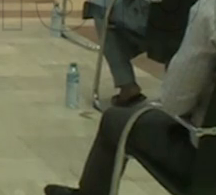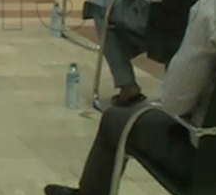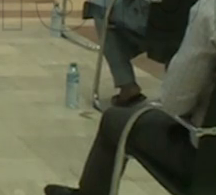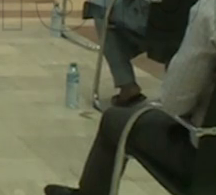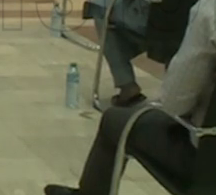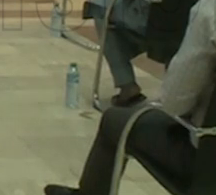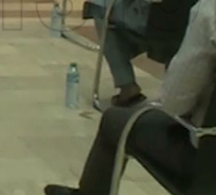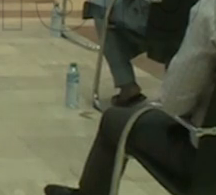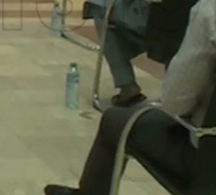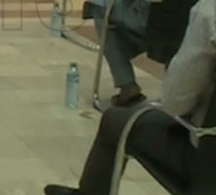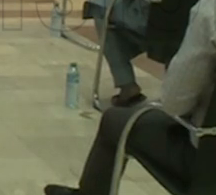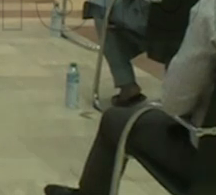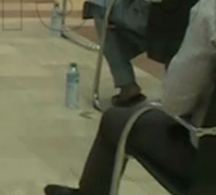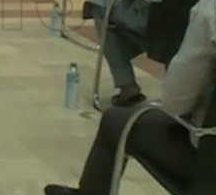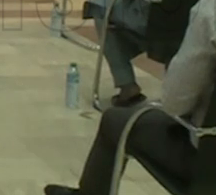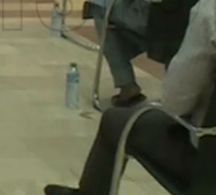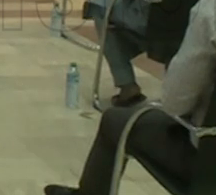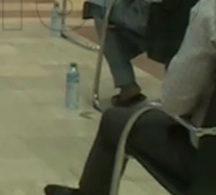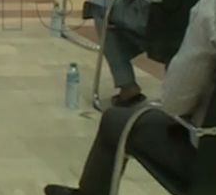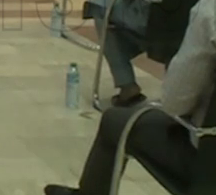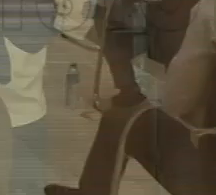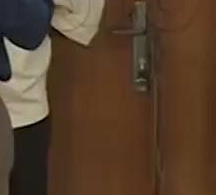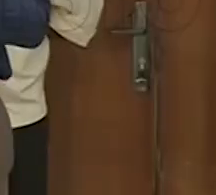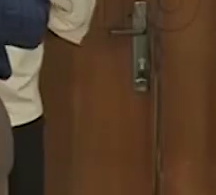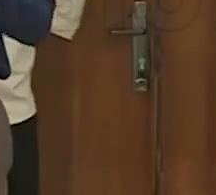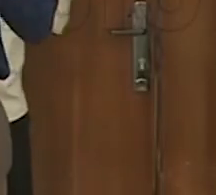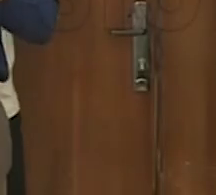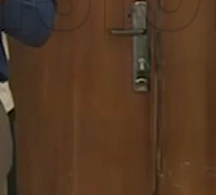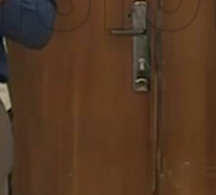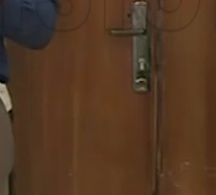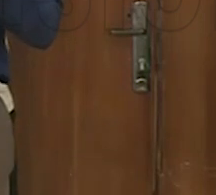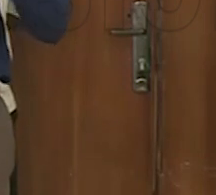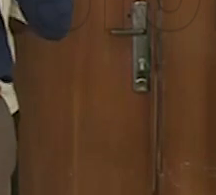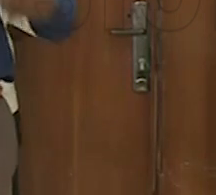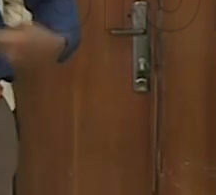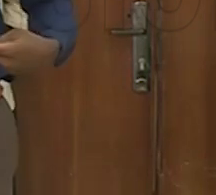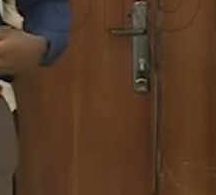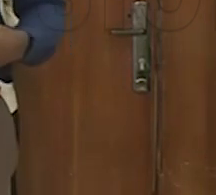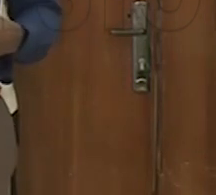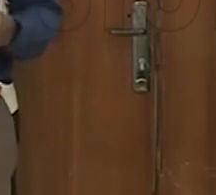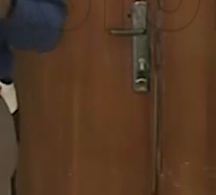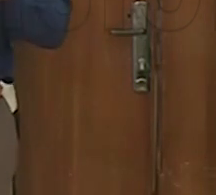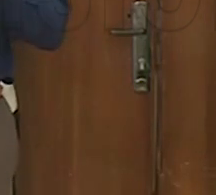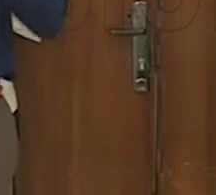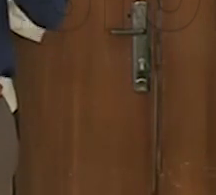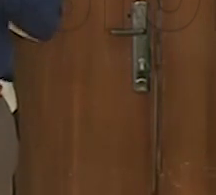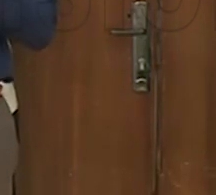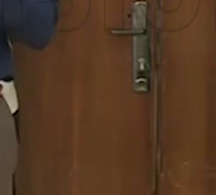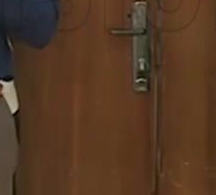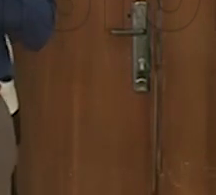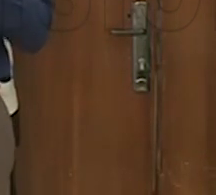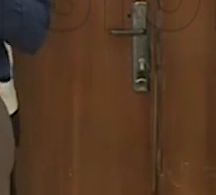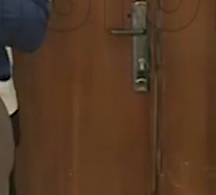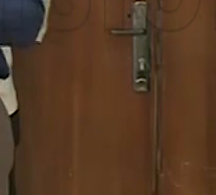Nigeria. Now, to the Minister of Health, I'm sorry I have to bring up this issue again of hospitals rejecting